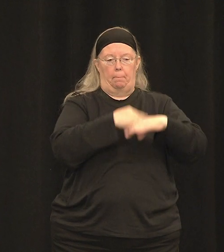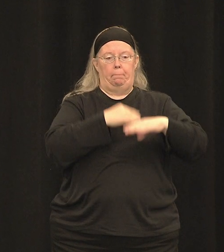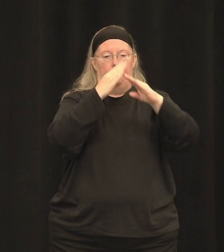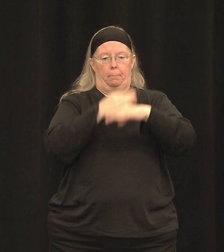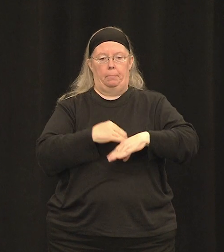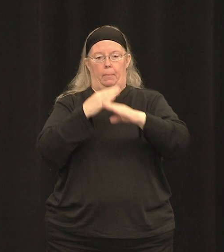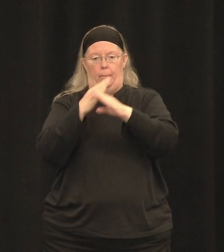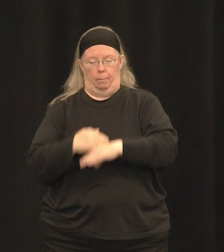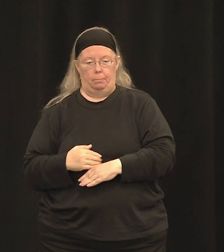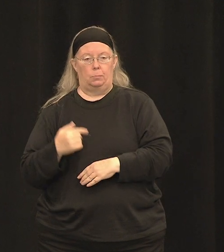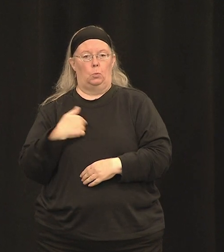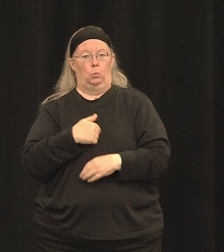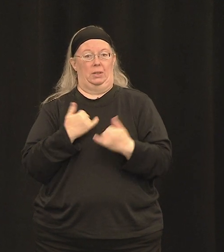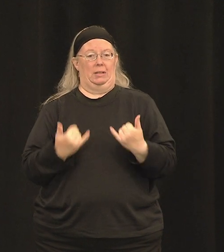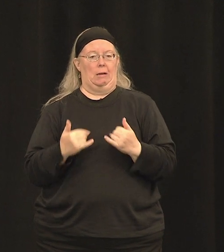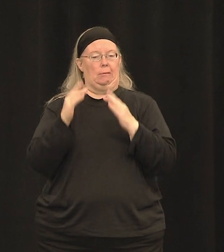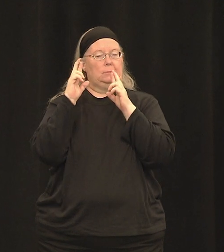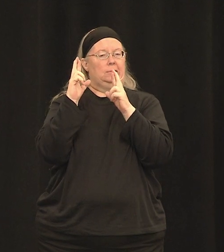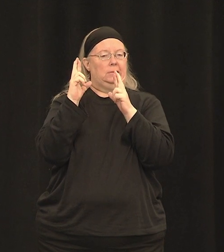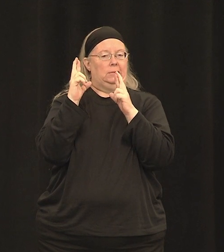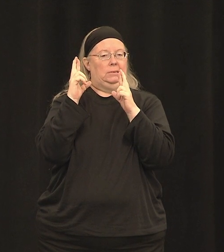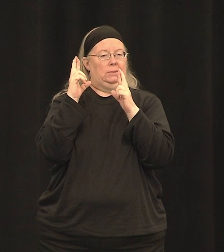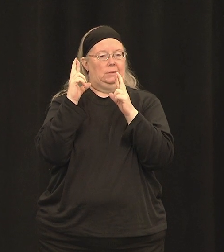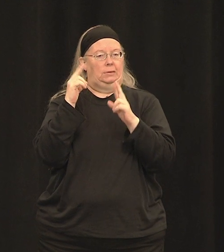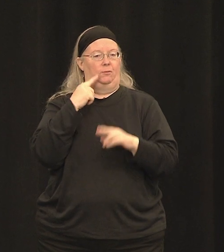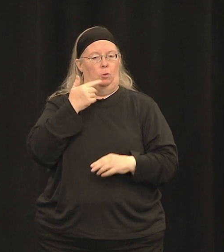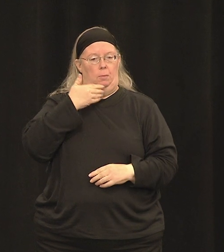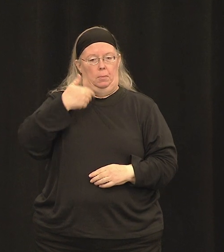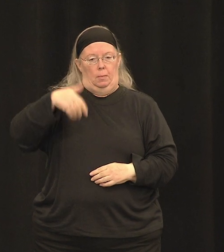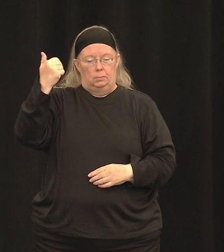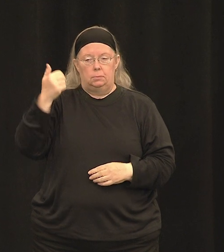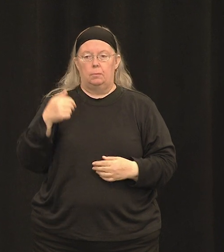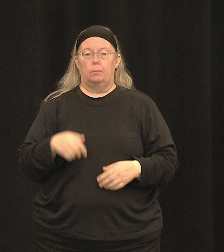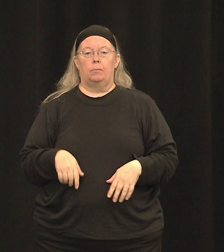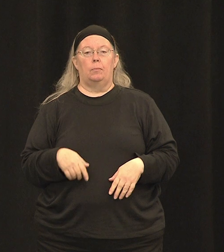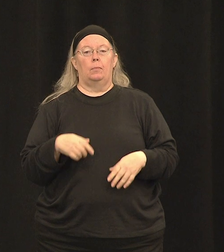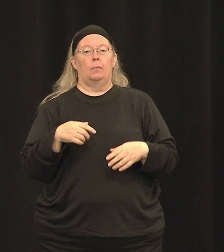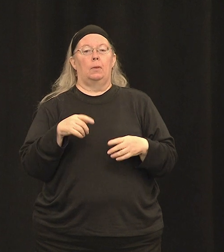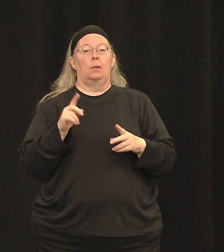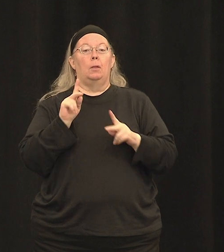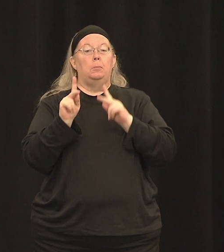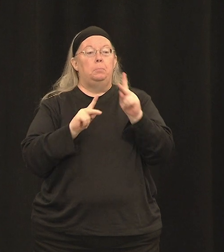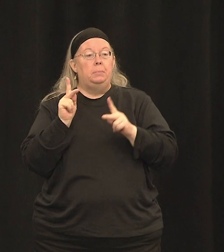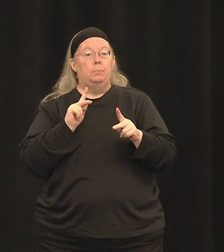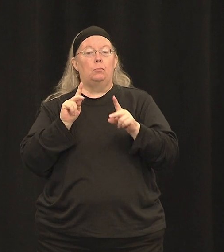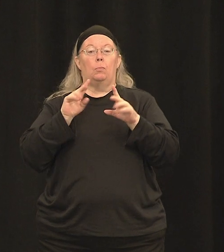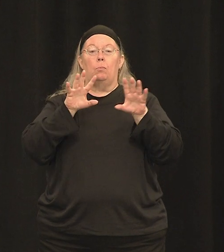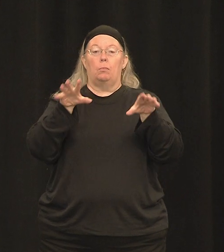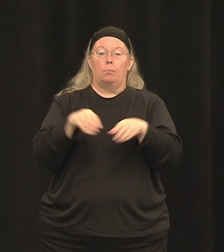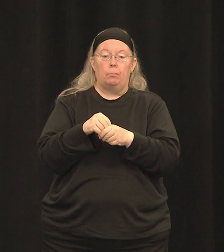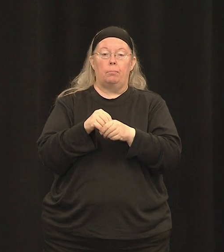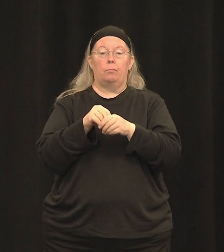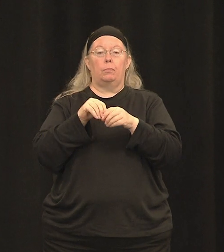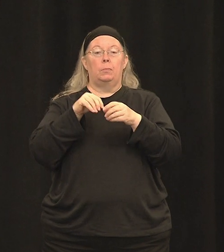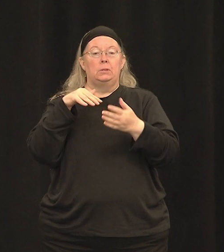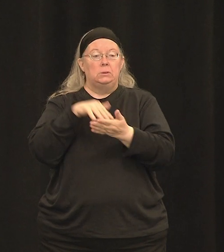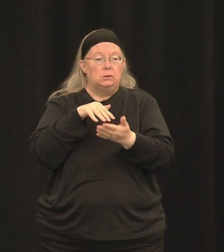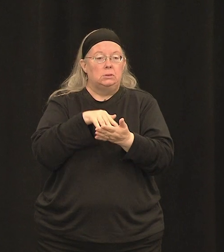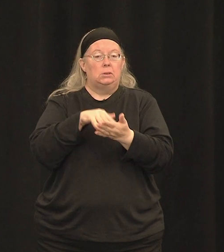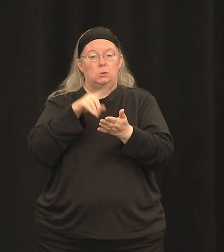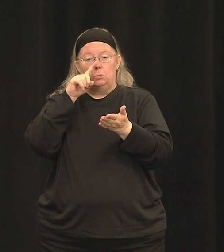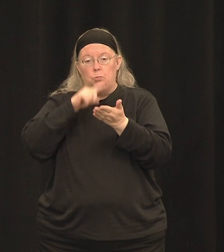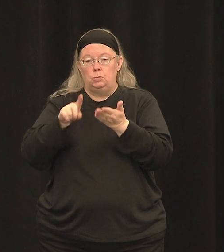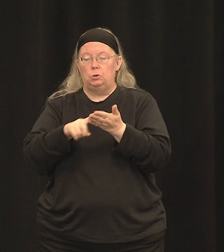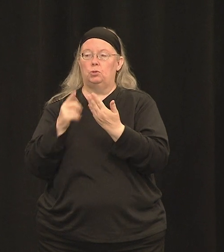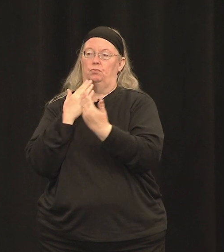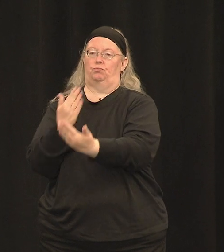Dr. Lentz and I would like to thank all of the people and organizations that have made this possible, and thanks to all of you for listening. I